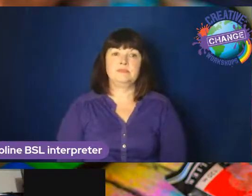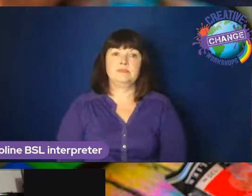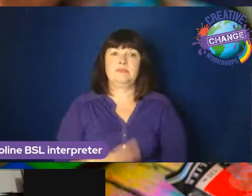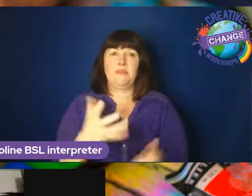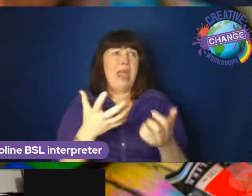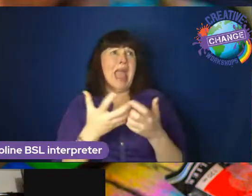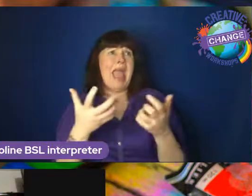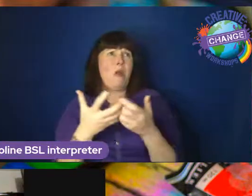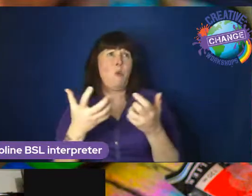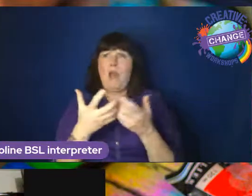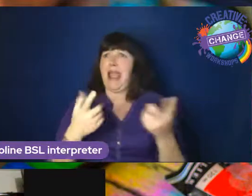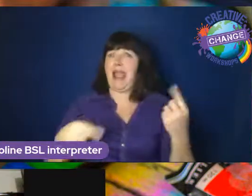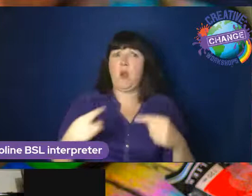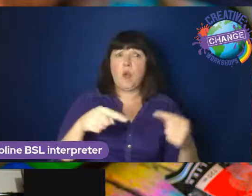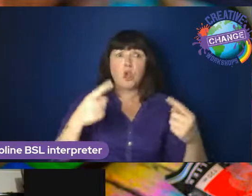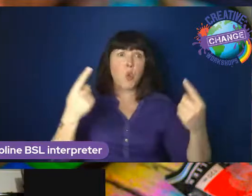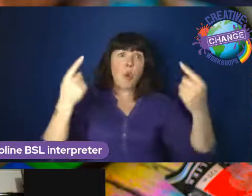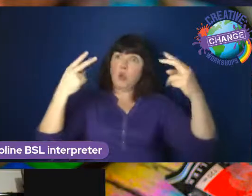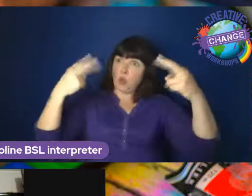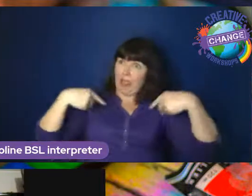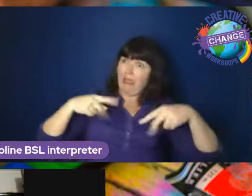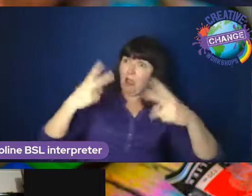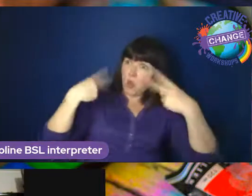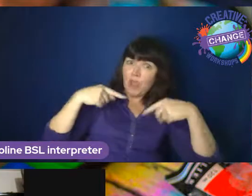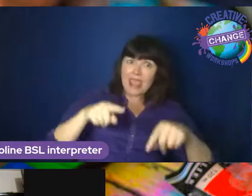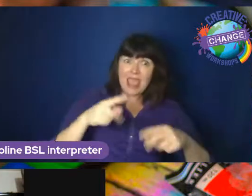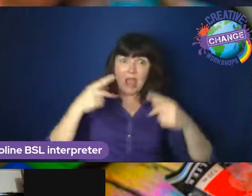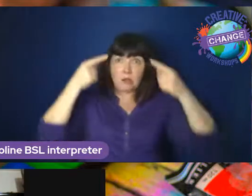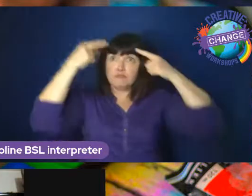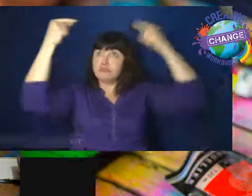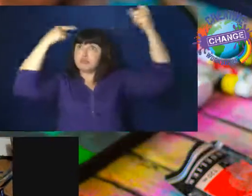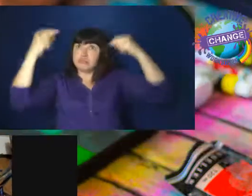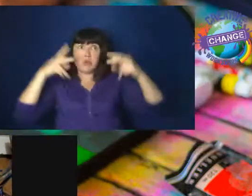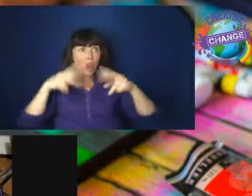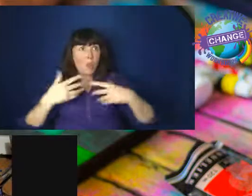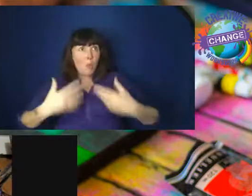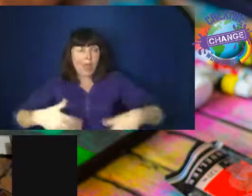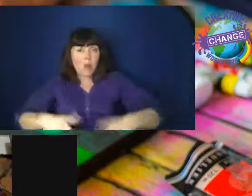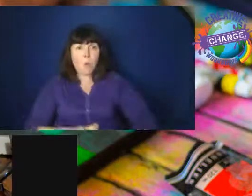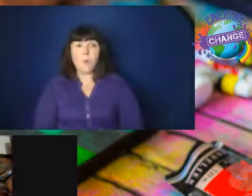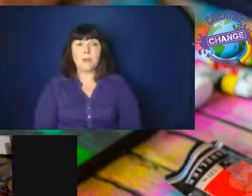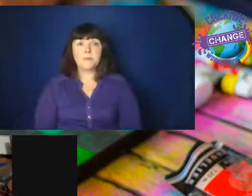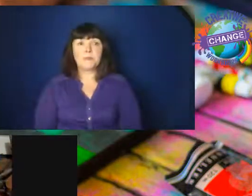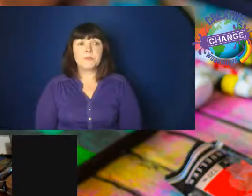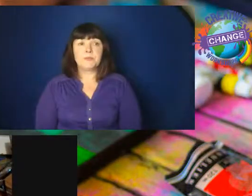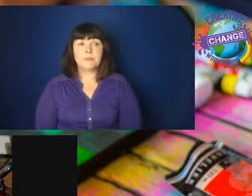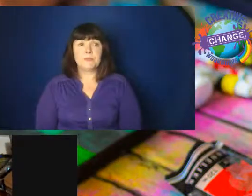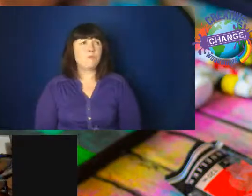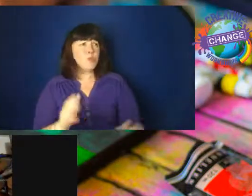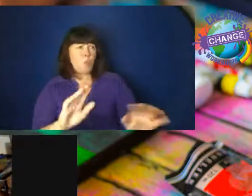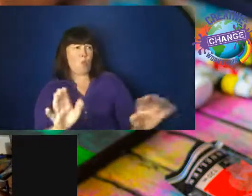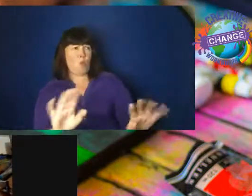how do I get there? You're here. You look amazing. No, I don't.